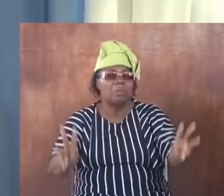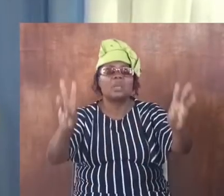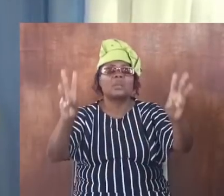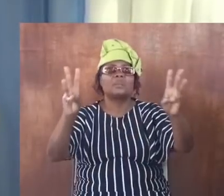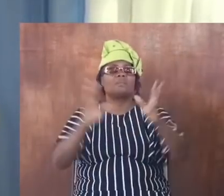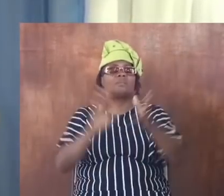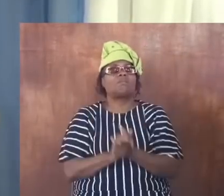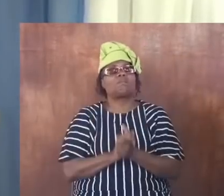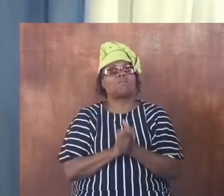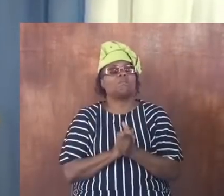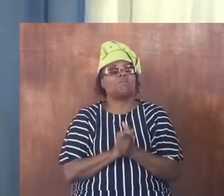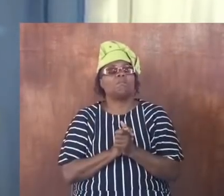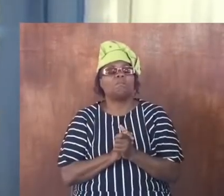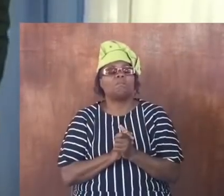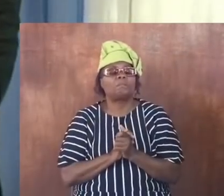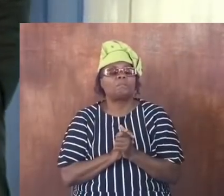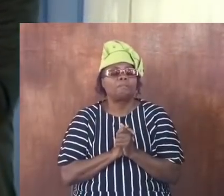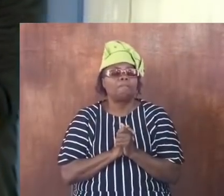the way.